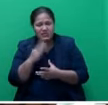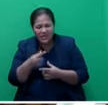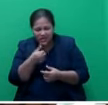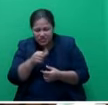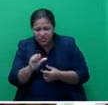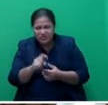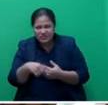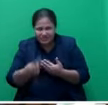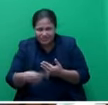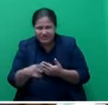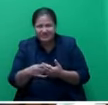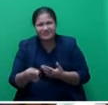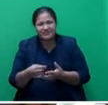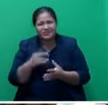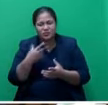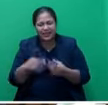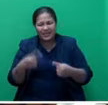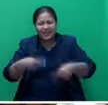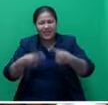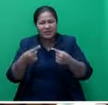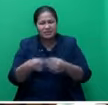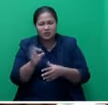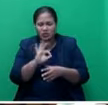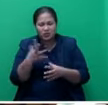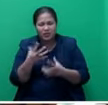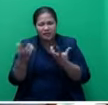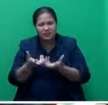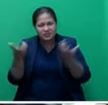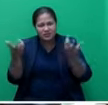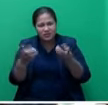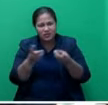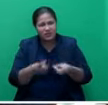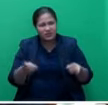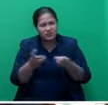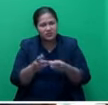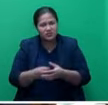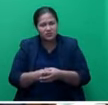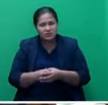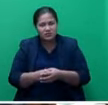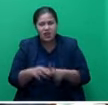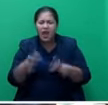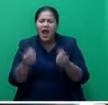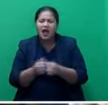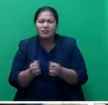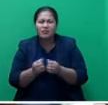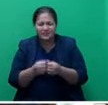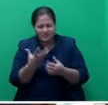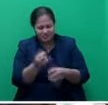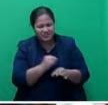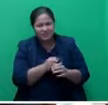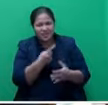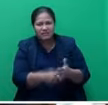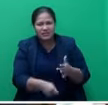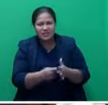as an argument not to have a separate division. How many cases does the tax court hear? How many cases does the court